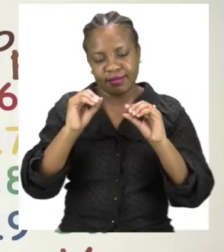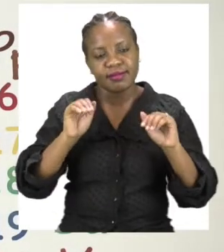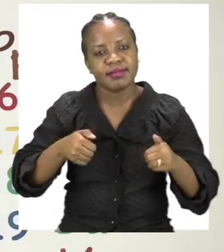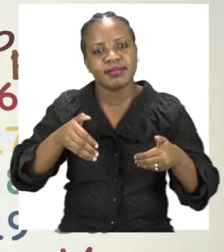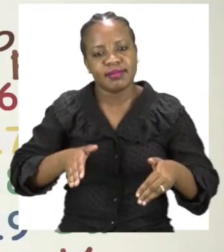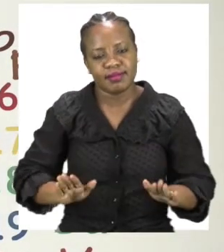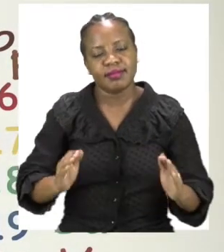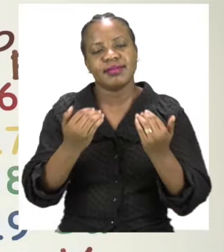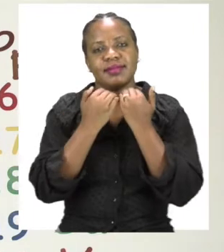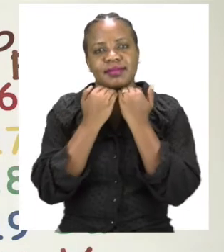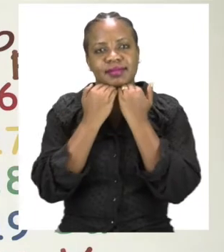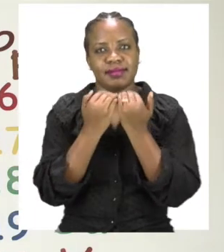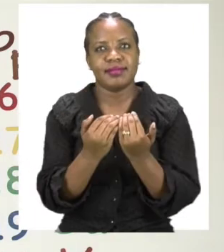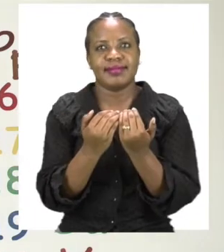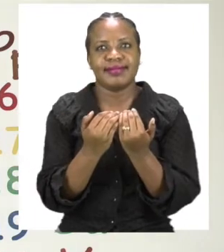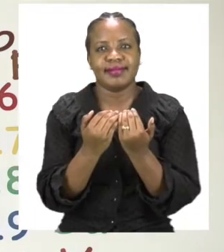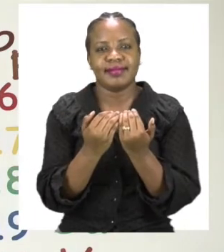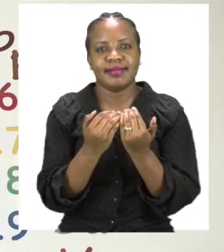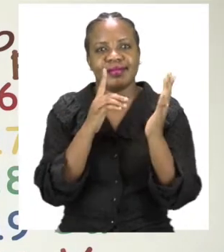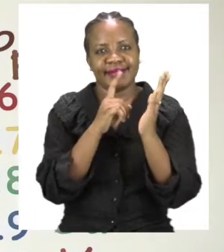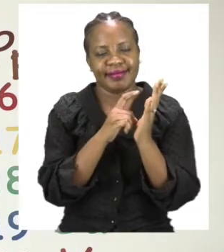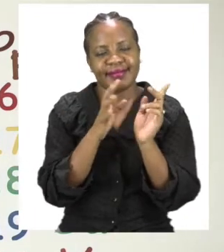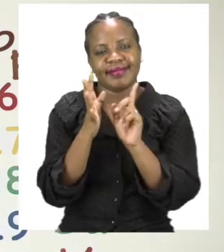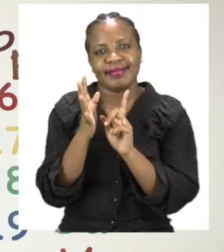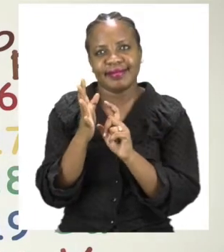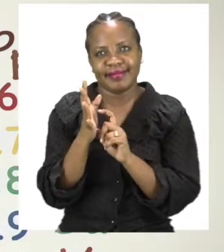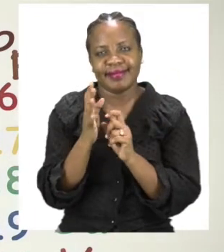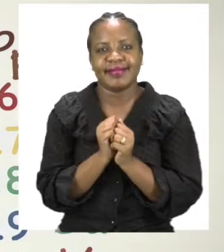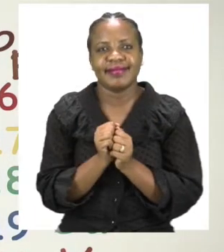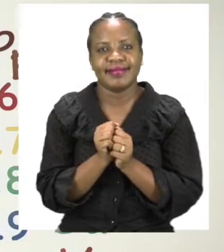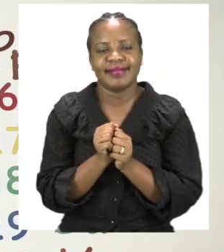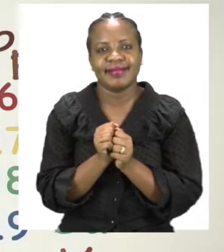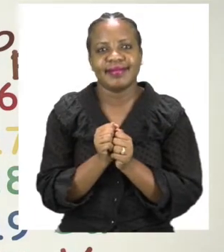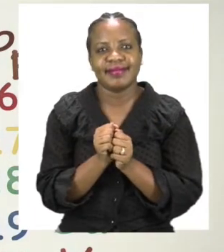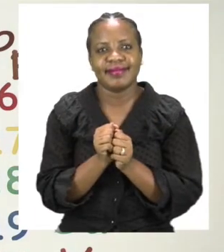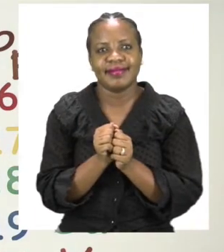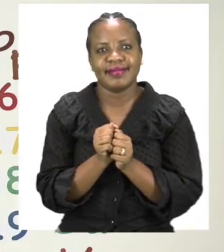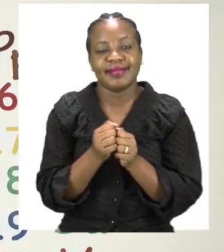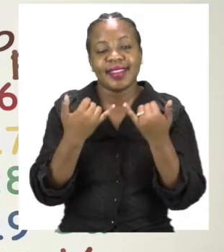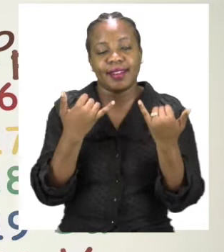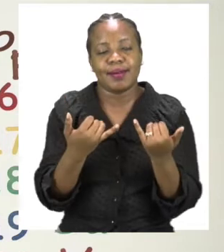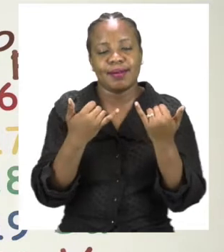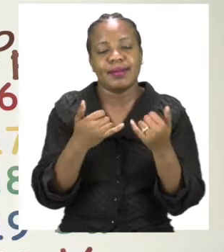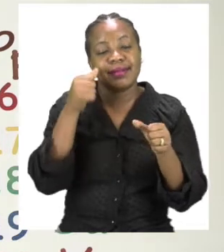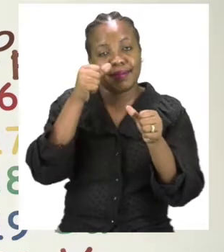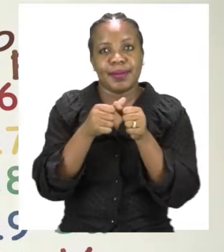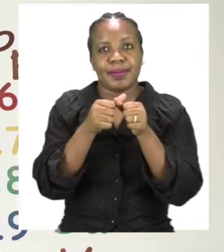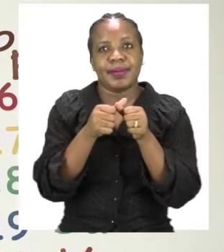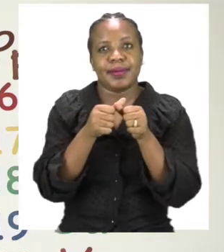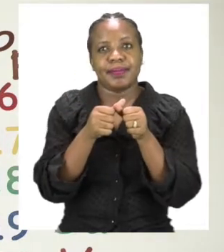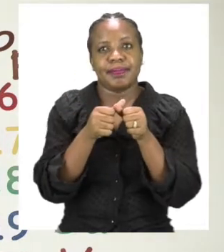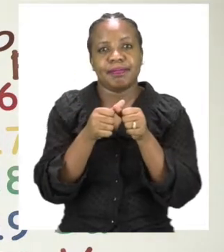it's very important for us to sanitize. Now remember, you can